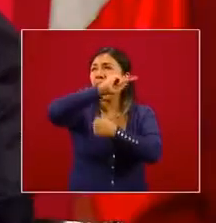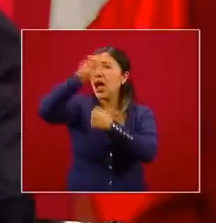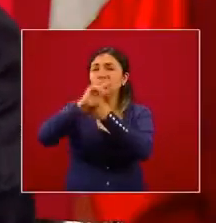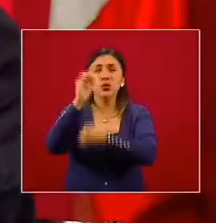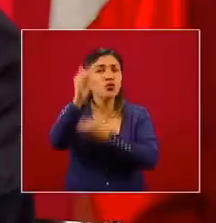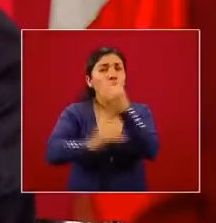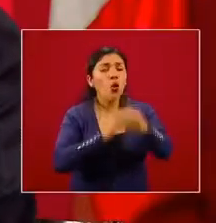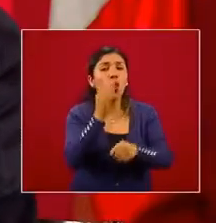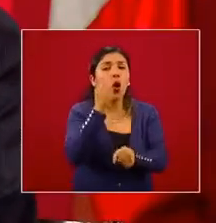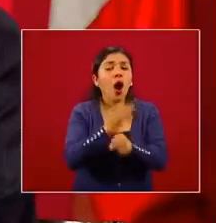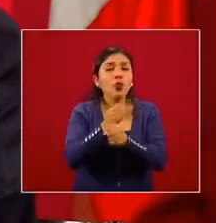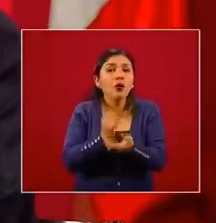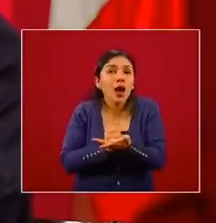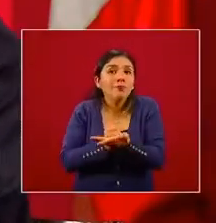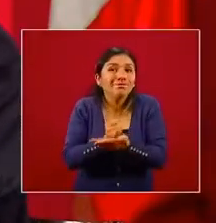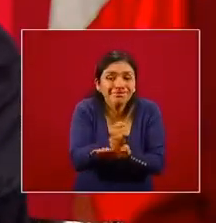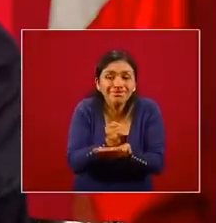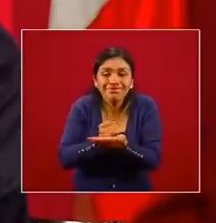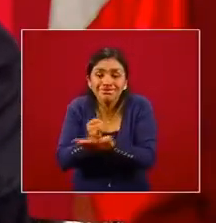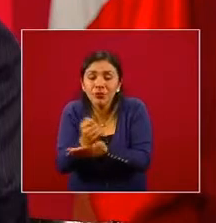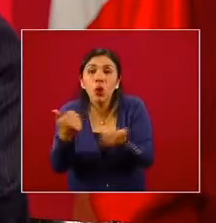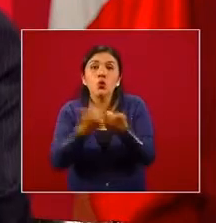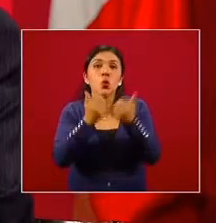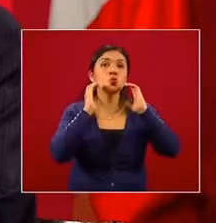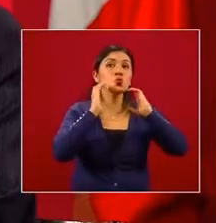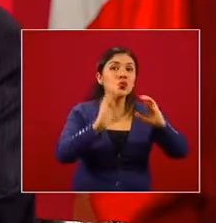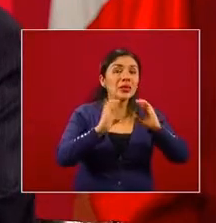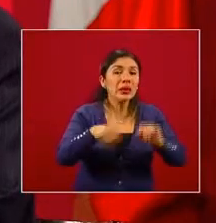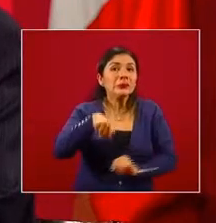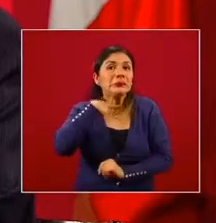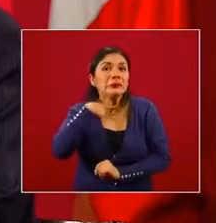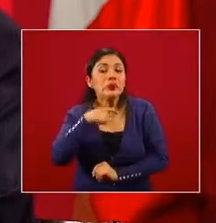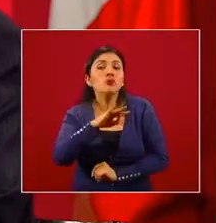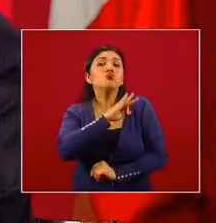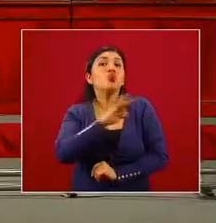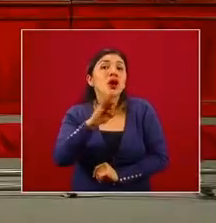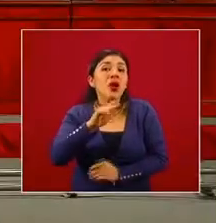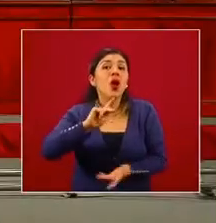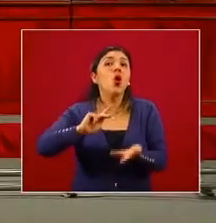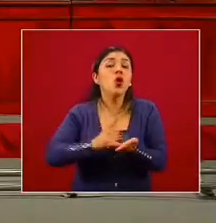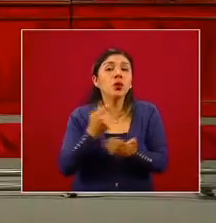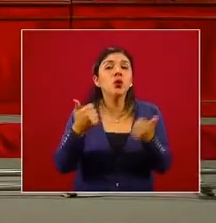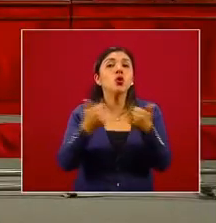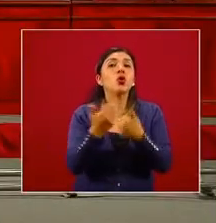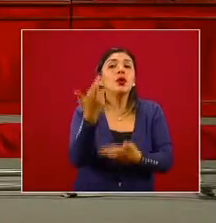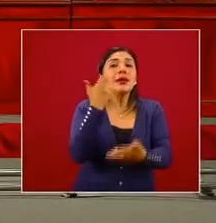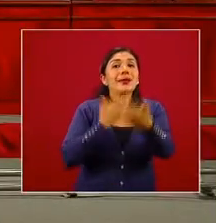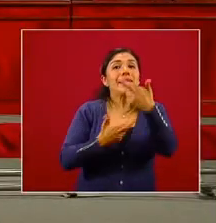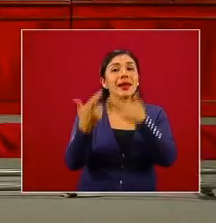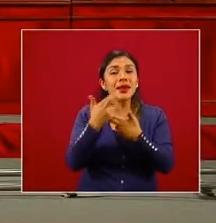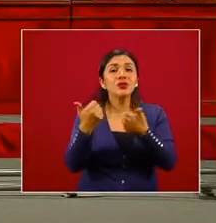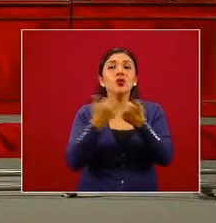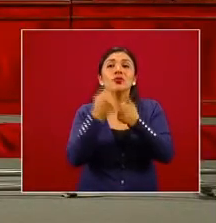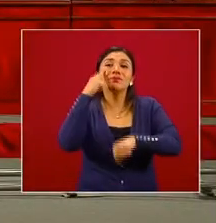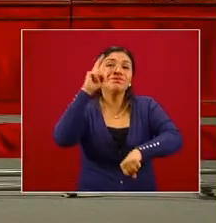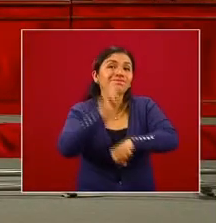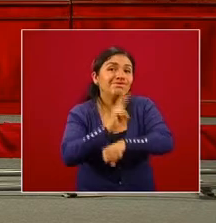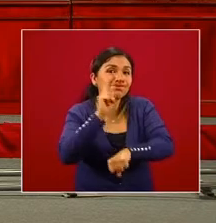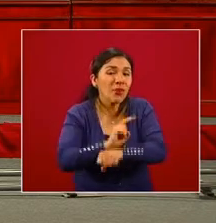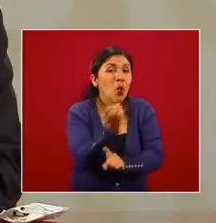every country is making decisions cautiously for a